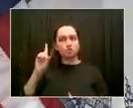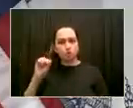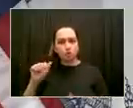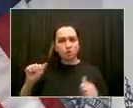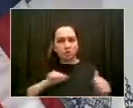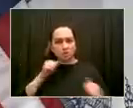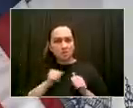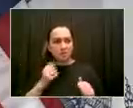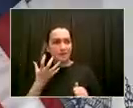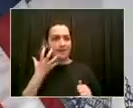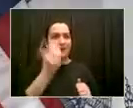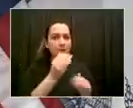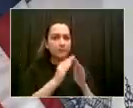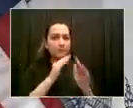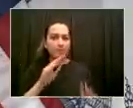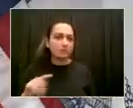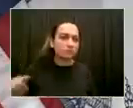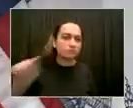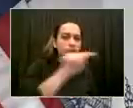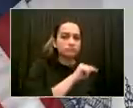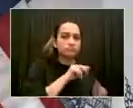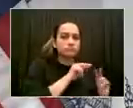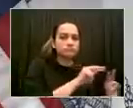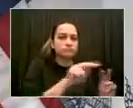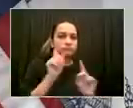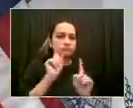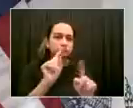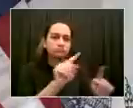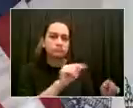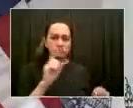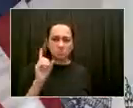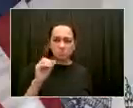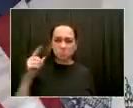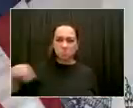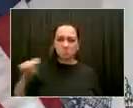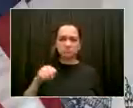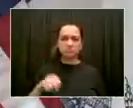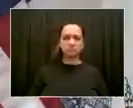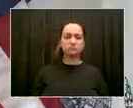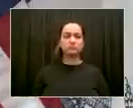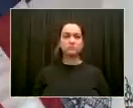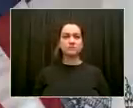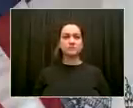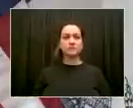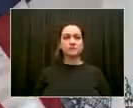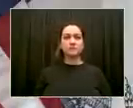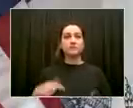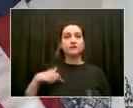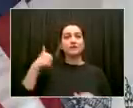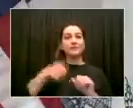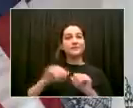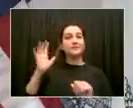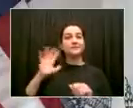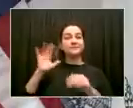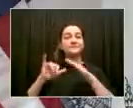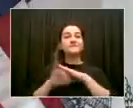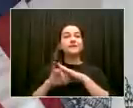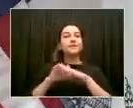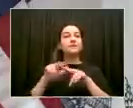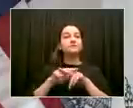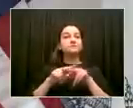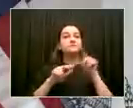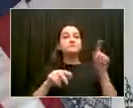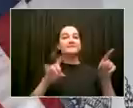the beginning of the shutdown of the subways for the overnight cleaning, a huge number of homeless folks actually accepted services, went into safe